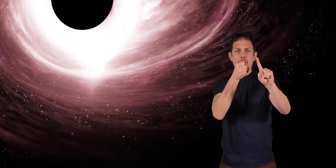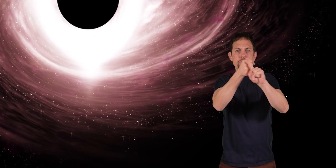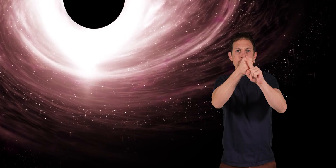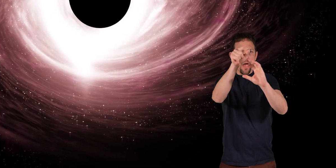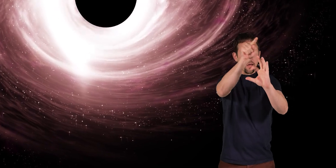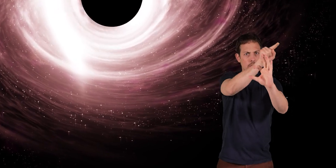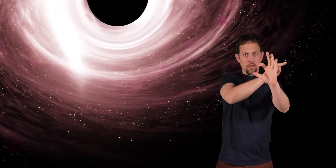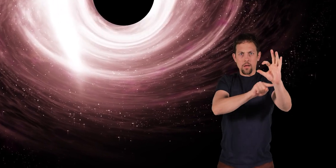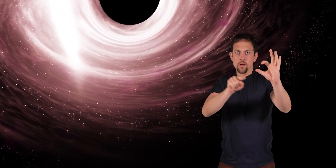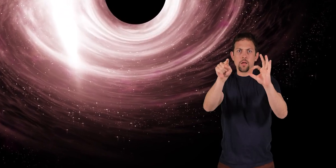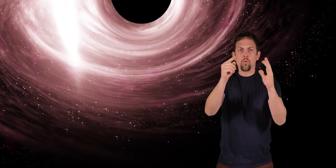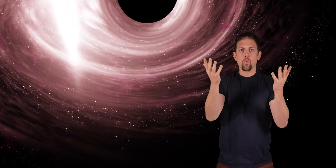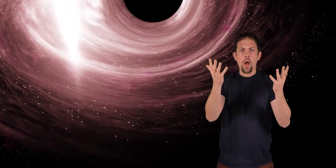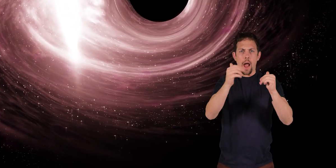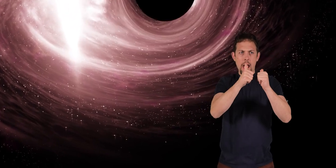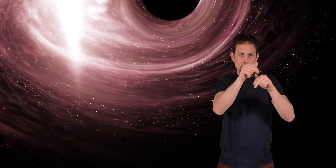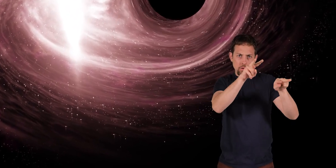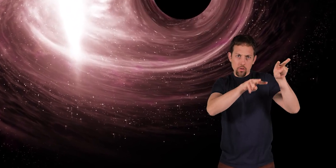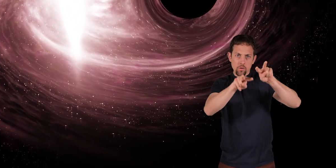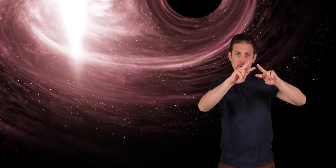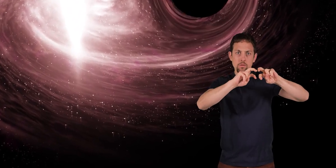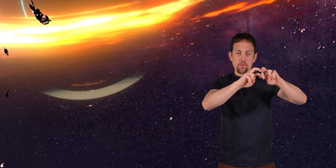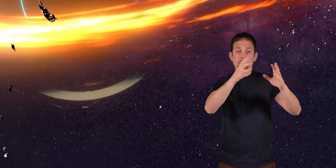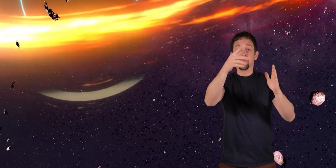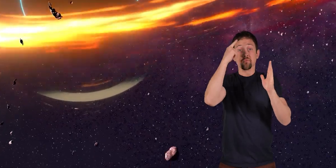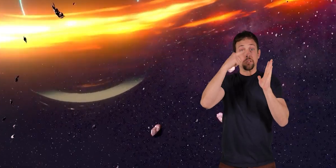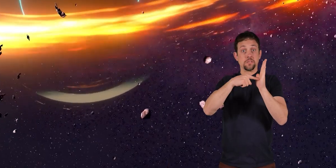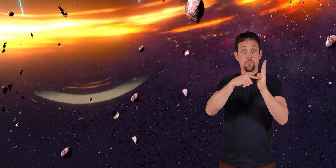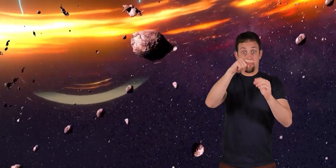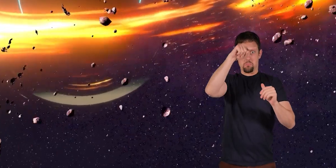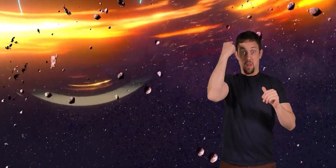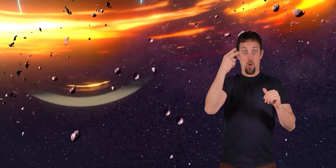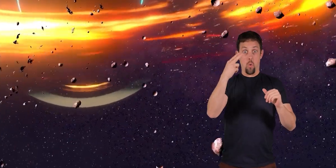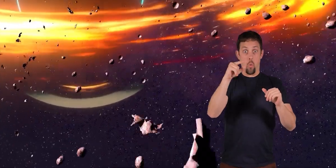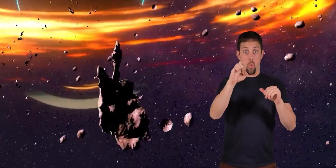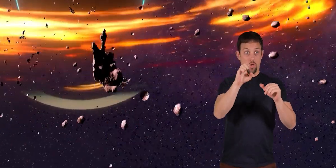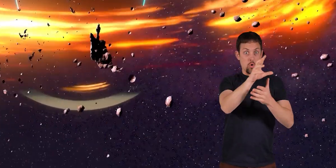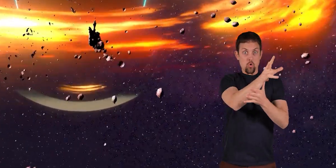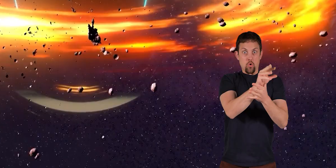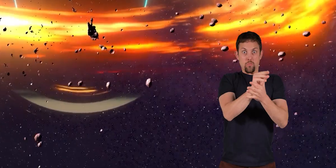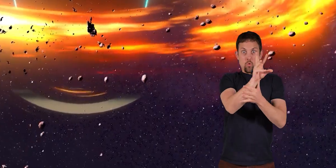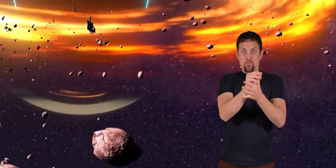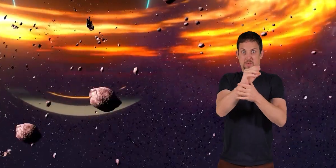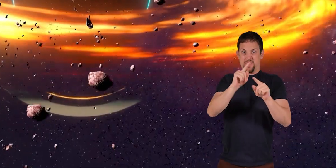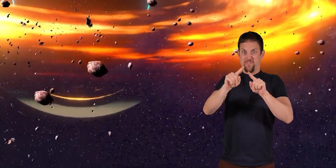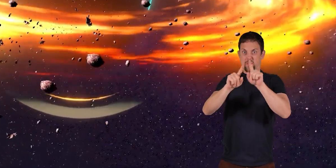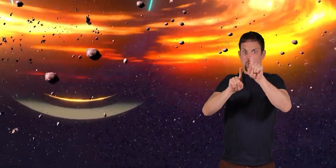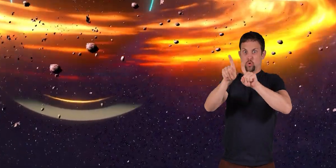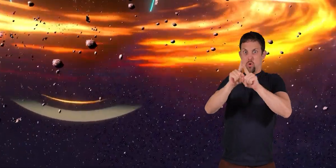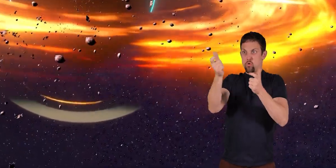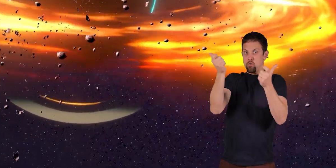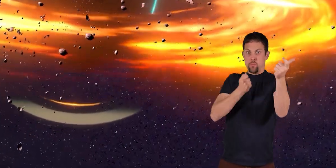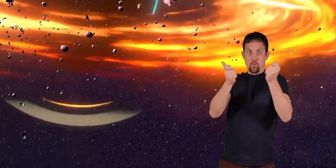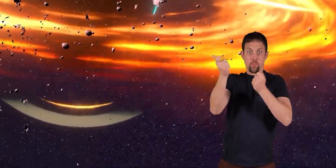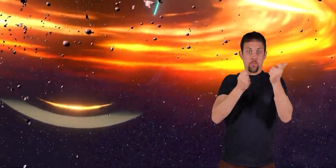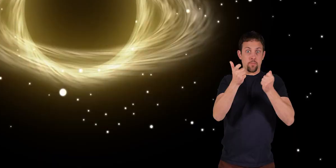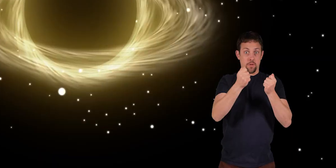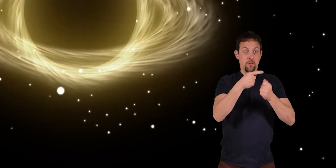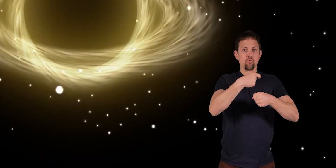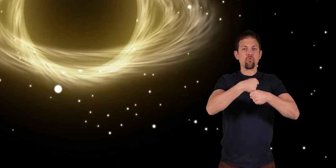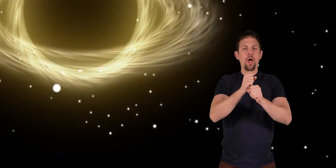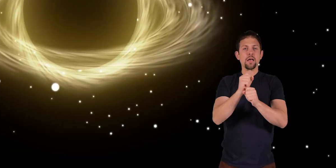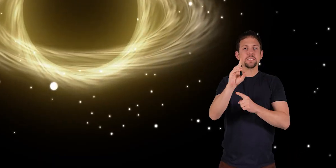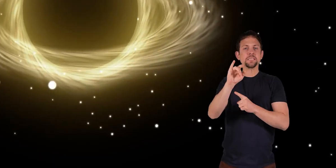that black holes have on nearby objects. For example, when a black hole pulls in material from another star,